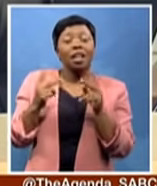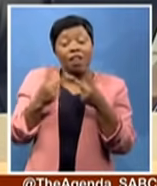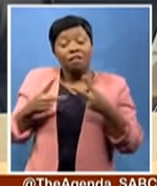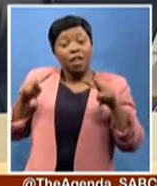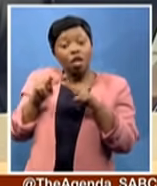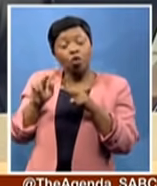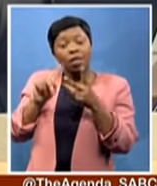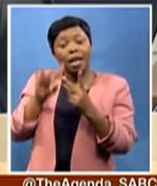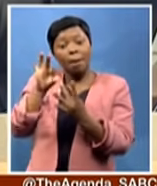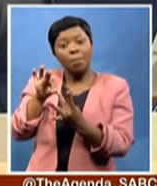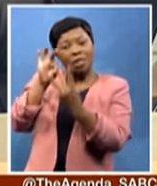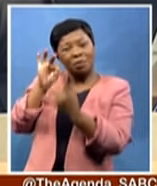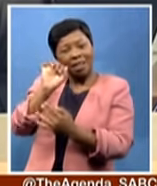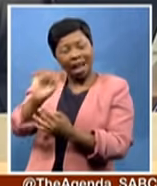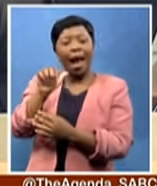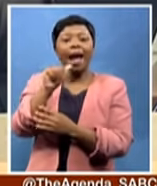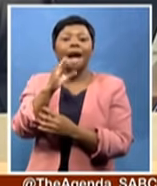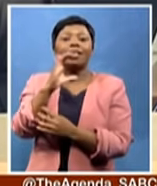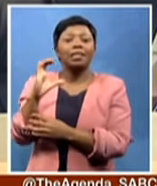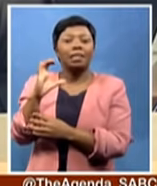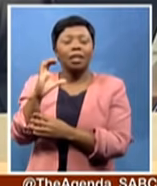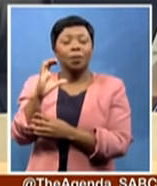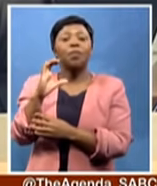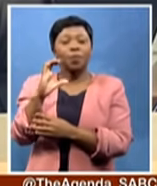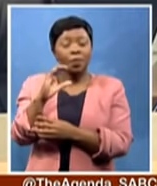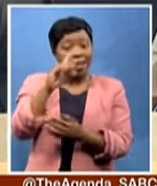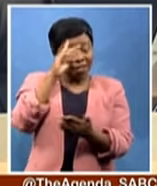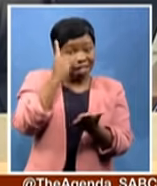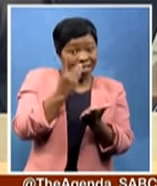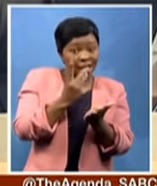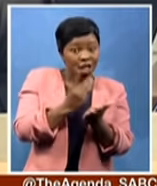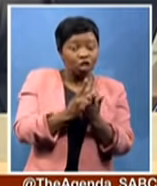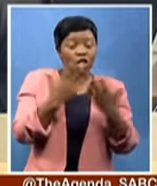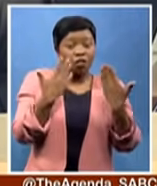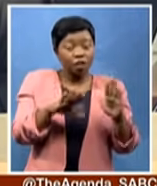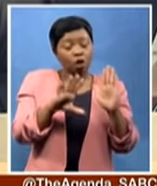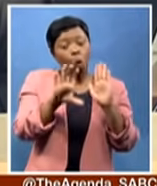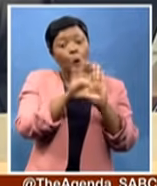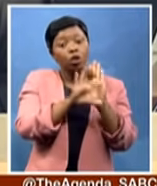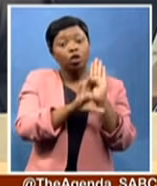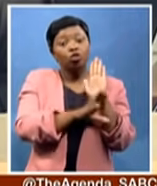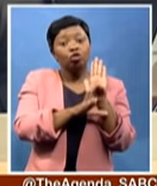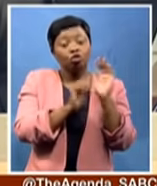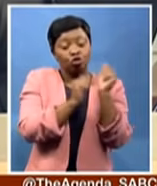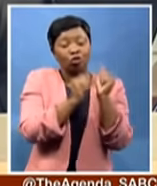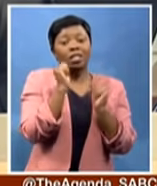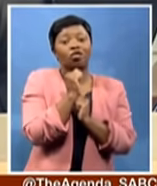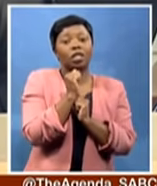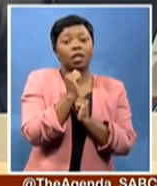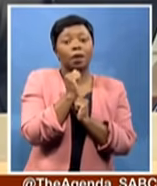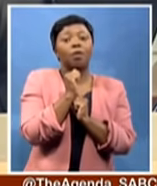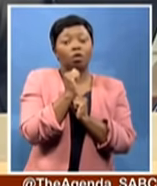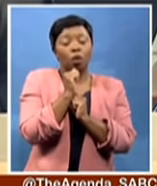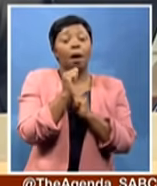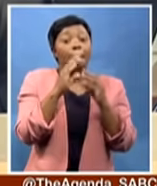decisions of the ANC's constitutional structures. Such members must face the full